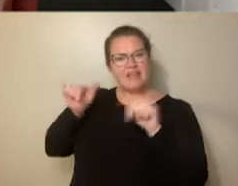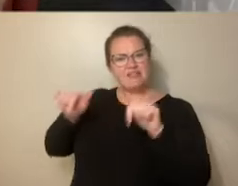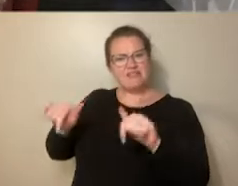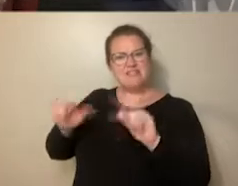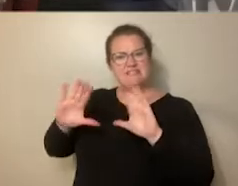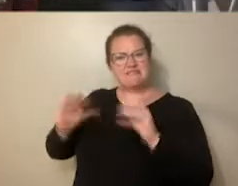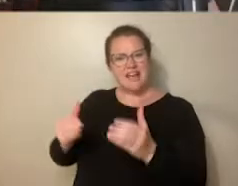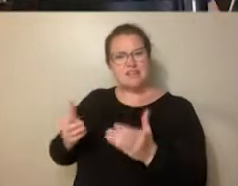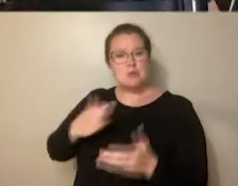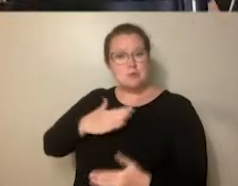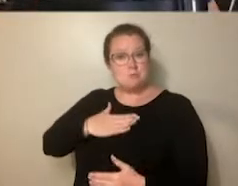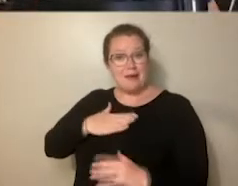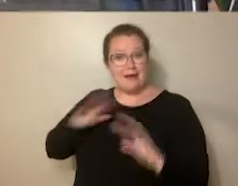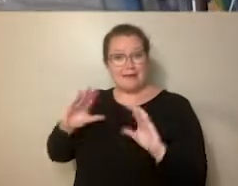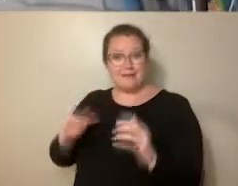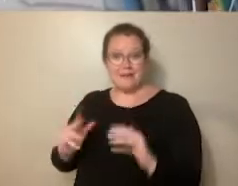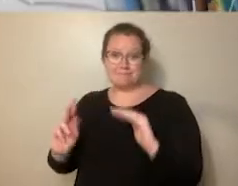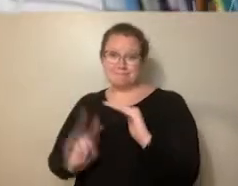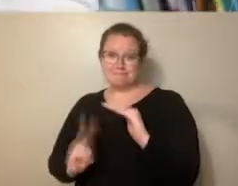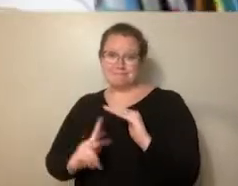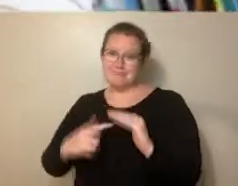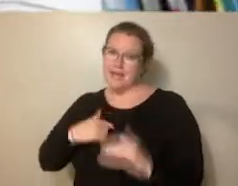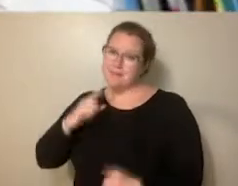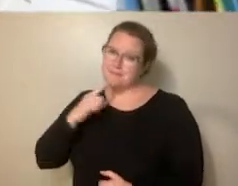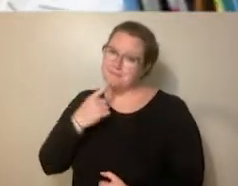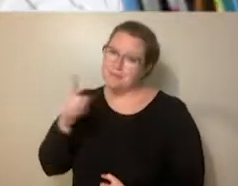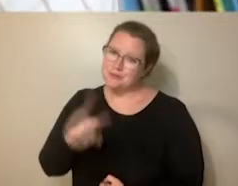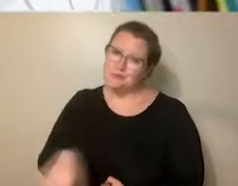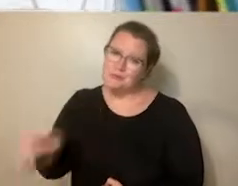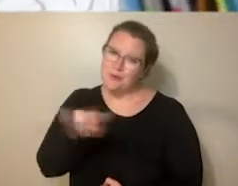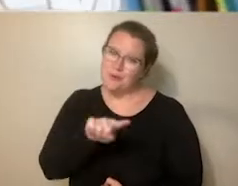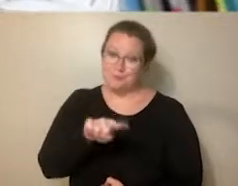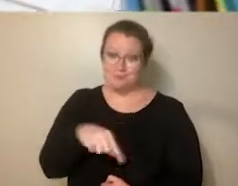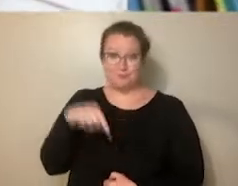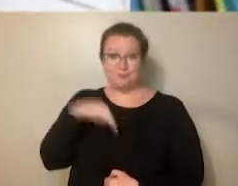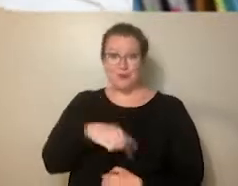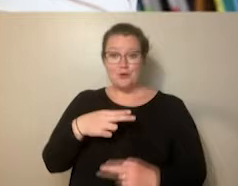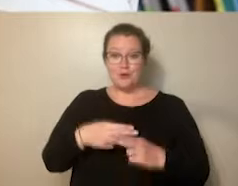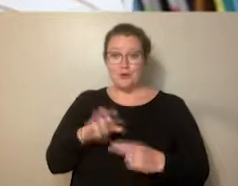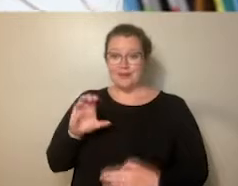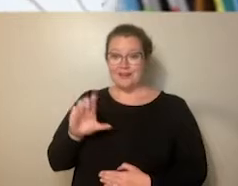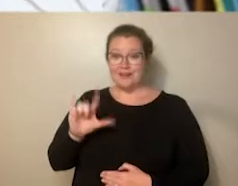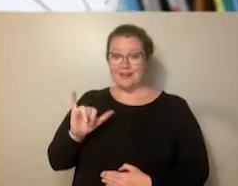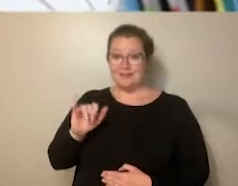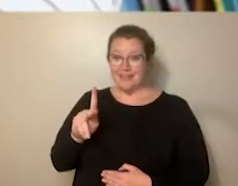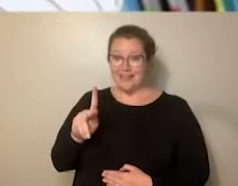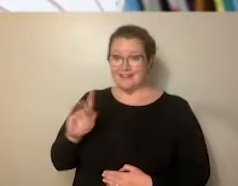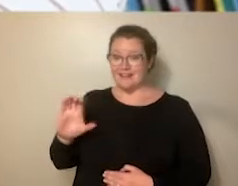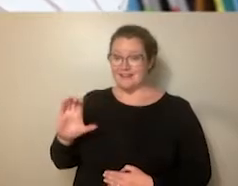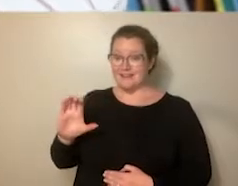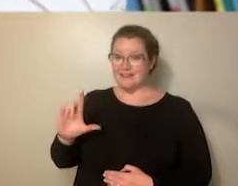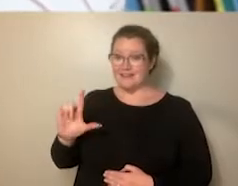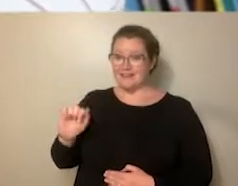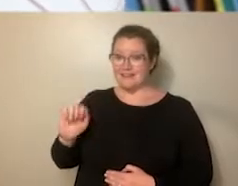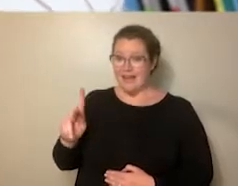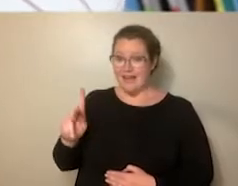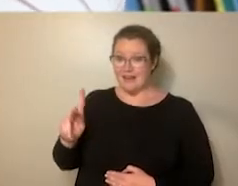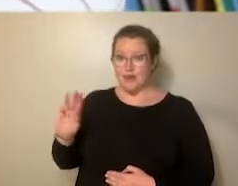at Wintergreen Primary. I am missing you guys. The book I'm reading is Click, Clack, Moo, Cows That Type.